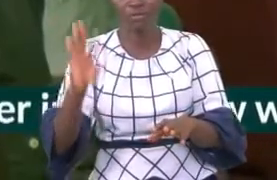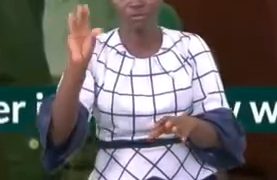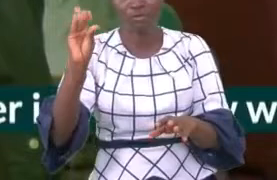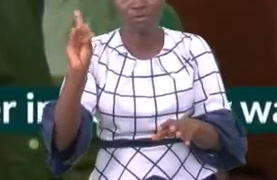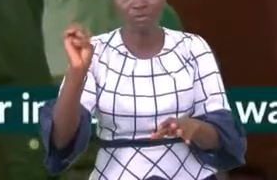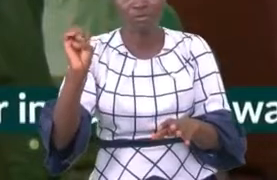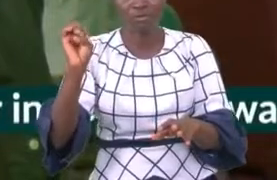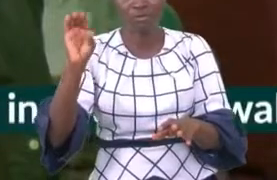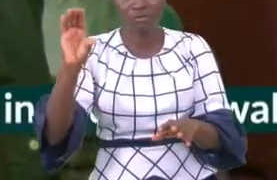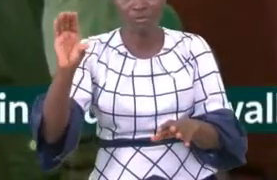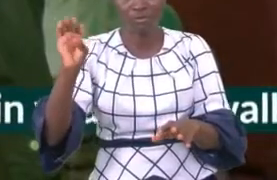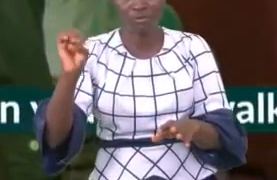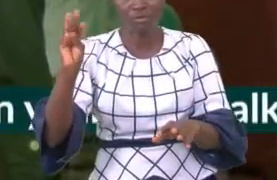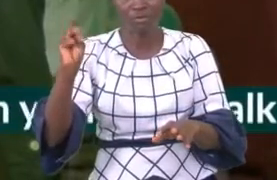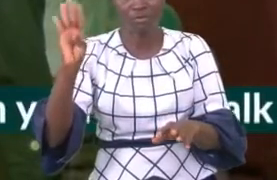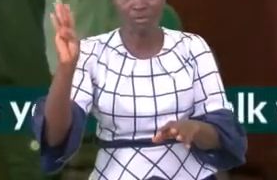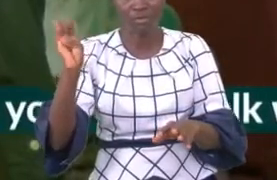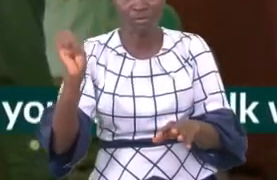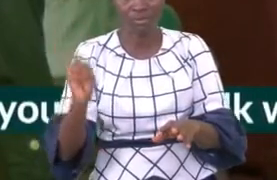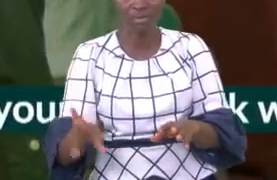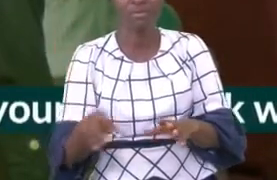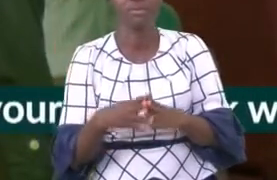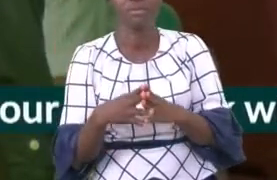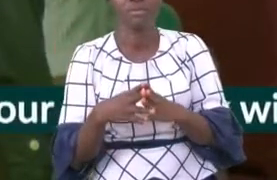2022. More details about this will be sent to you.